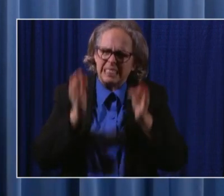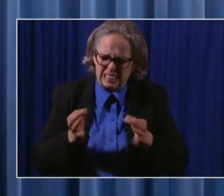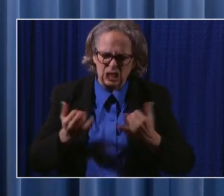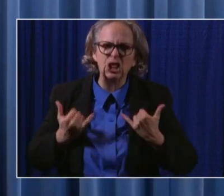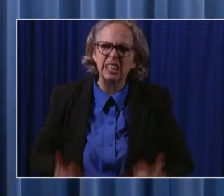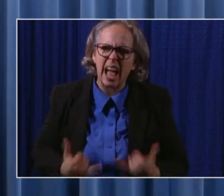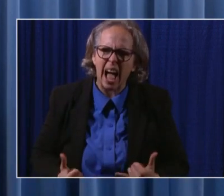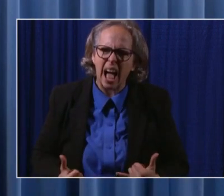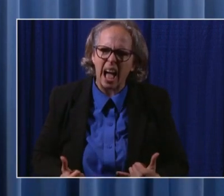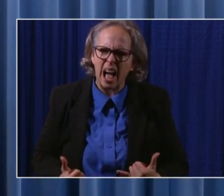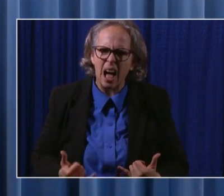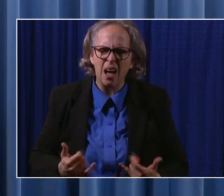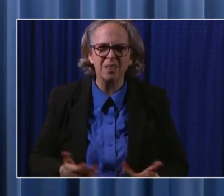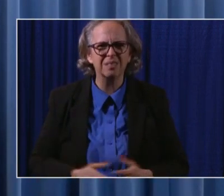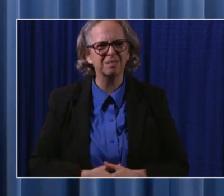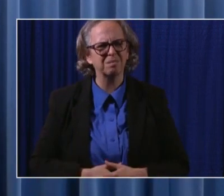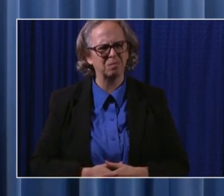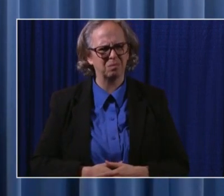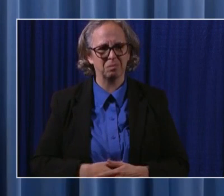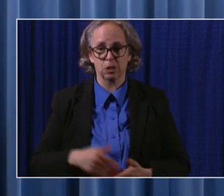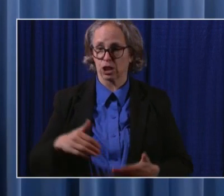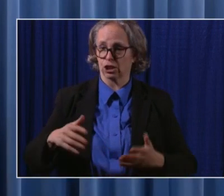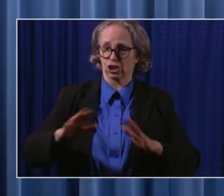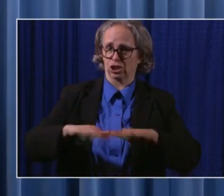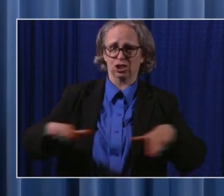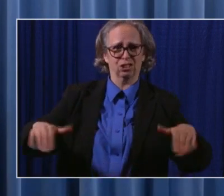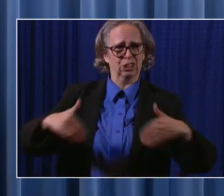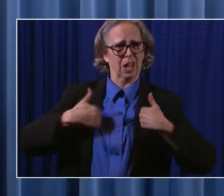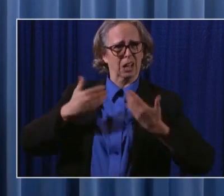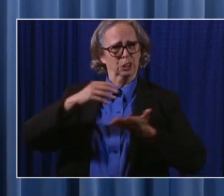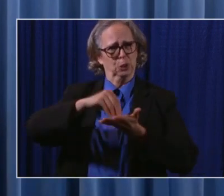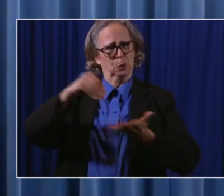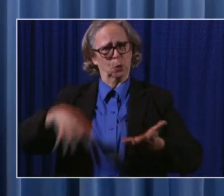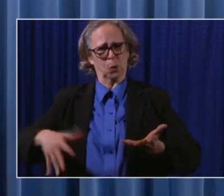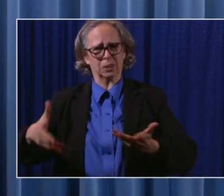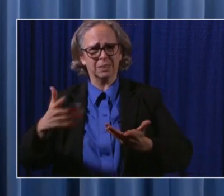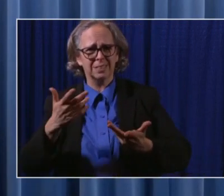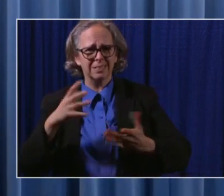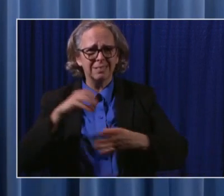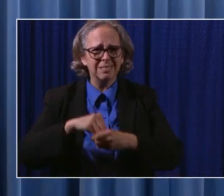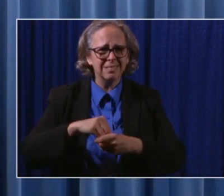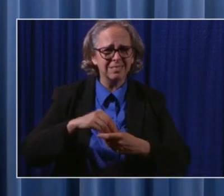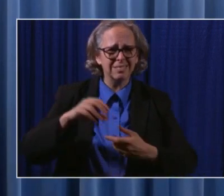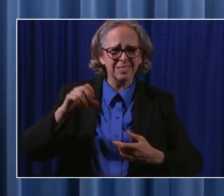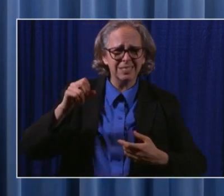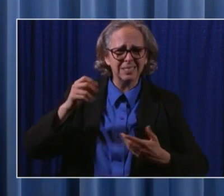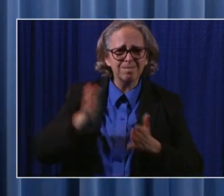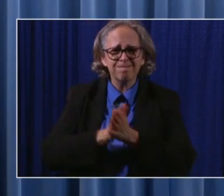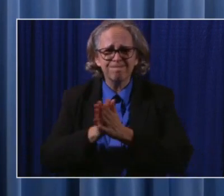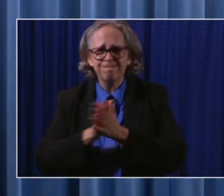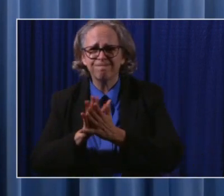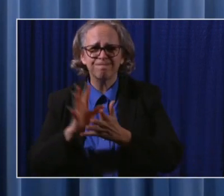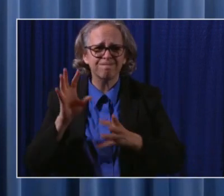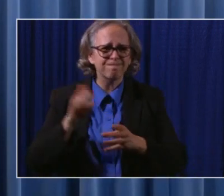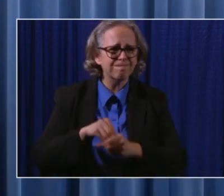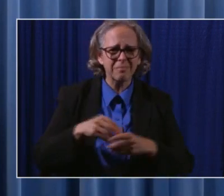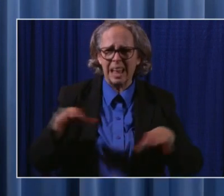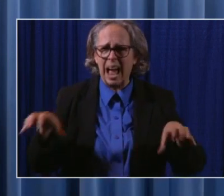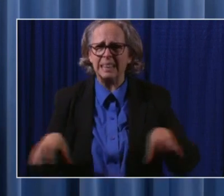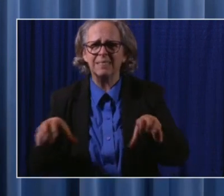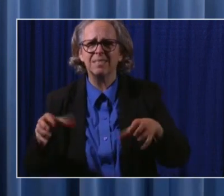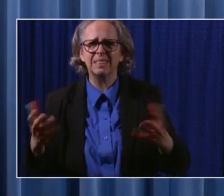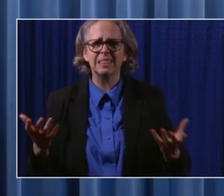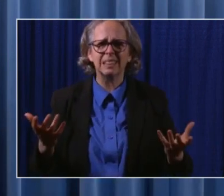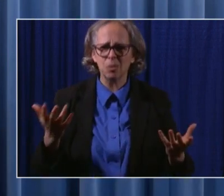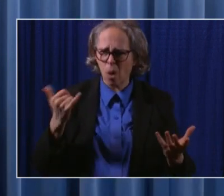are going to be doing something this summer. And, you know, it's a balance and a decision that